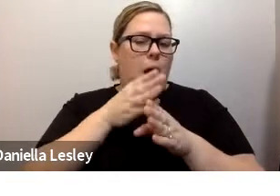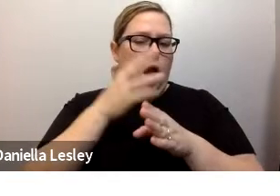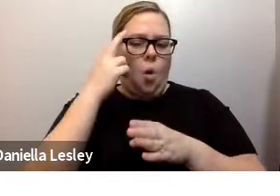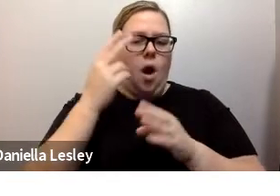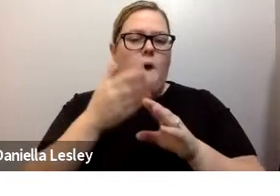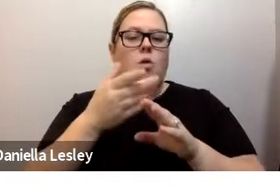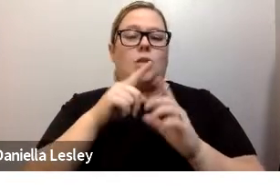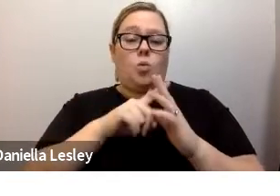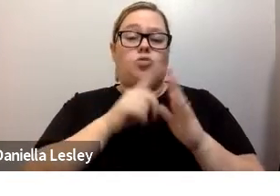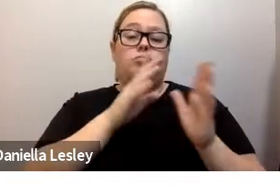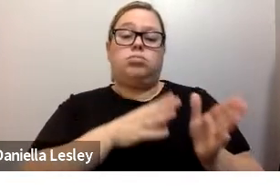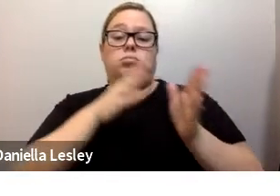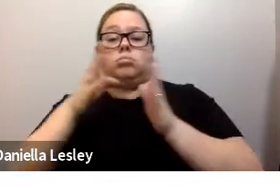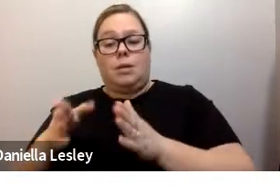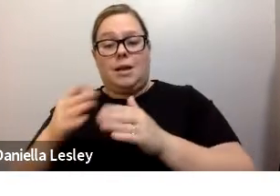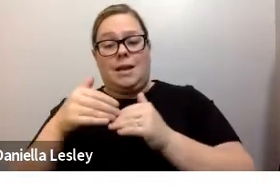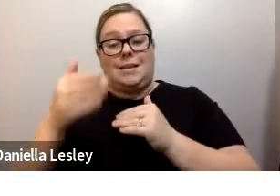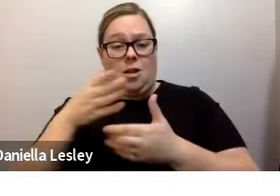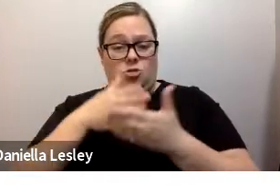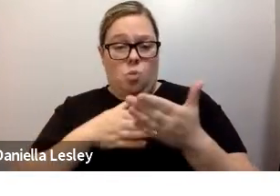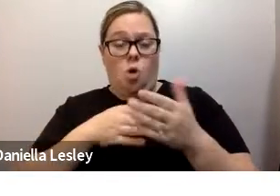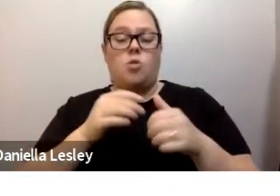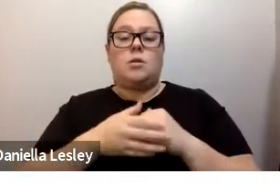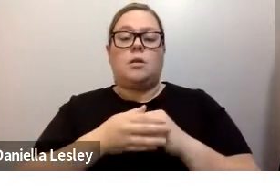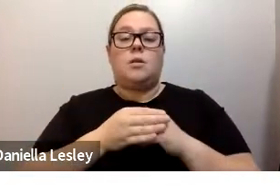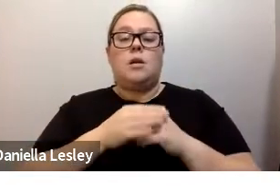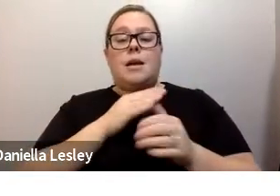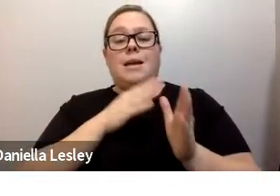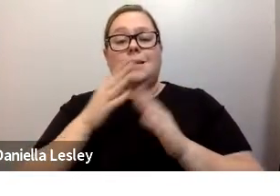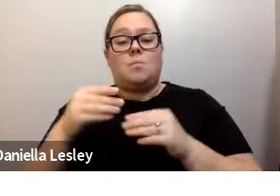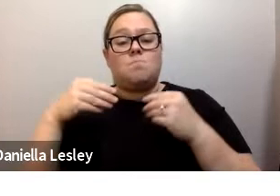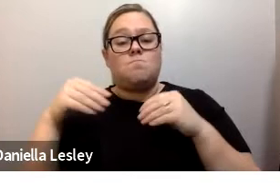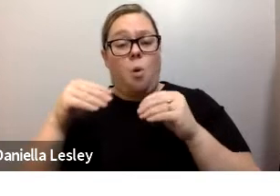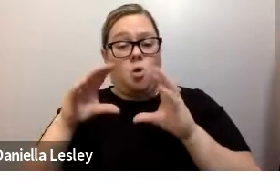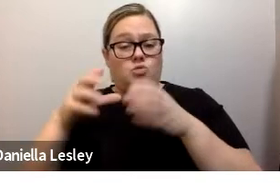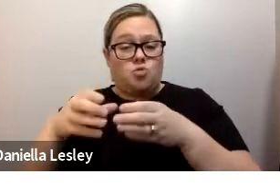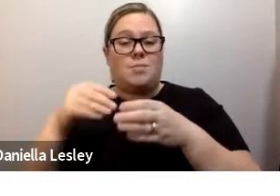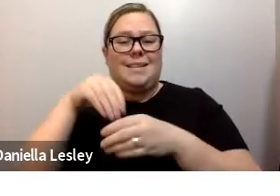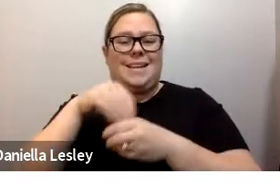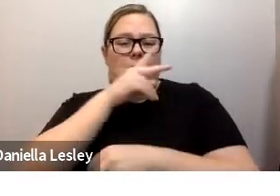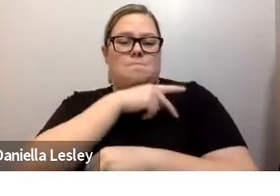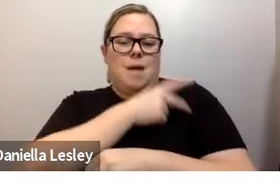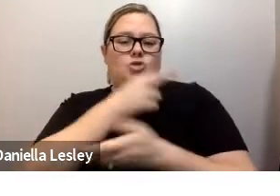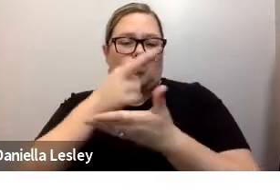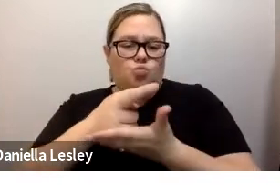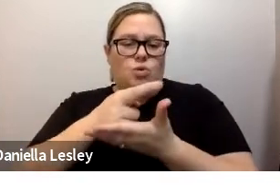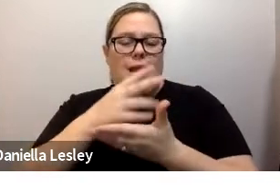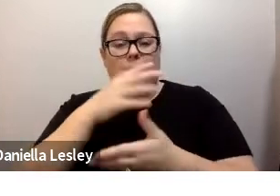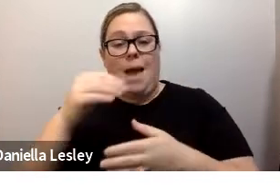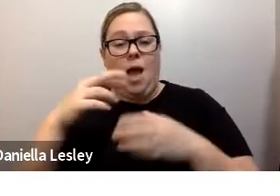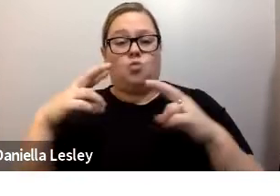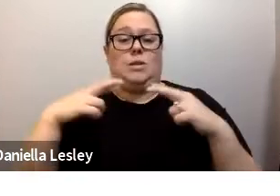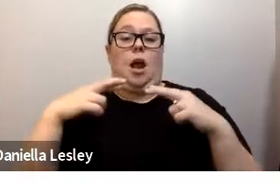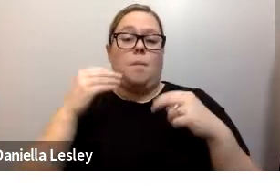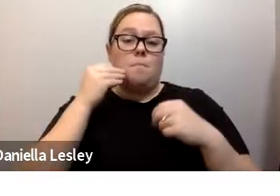moved on to the next segment. So the next market segment we looked at was inpatient rehab and retirement homes. So in that